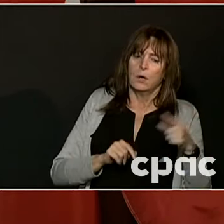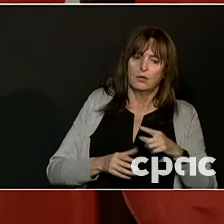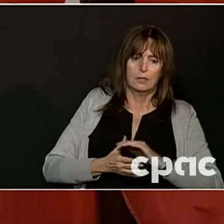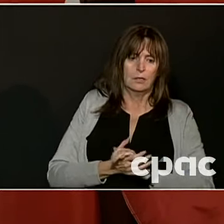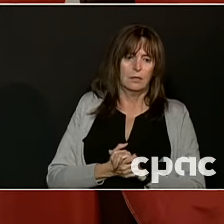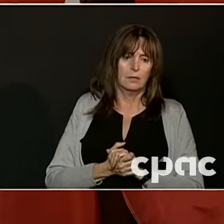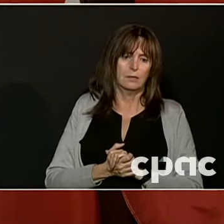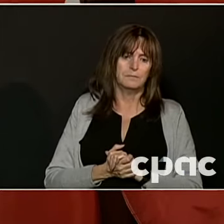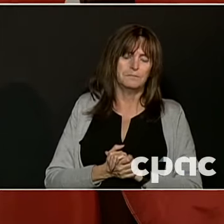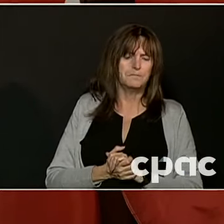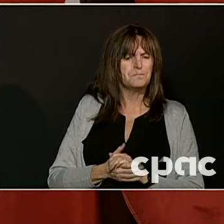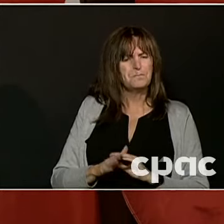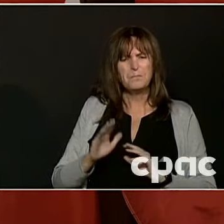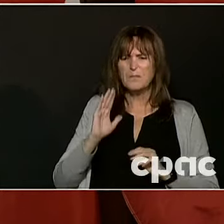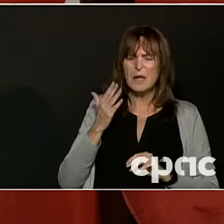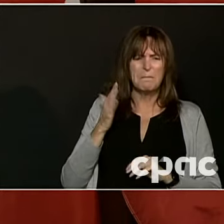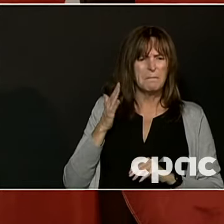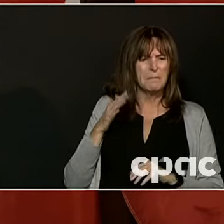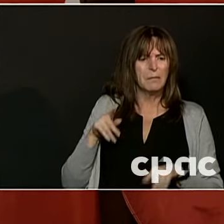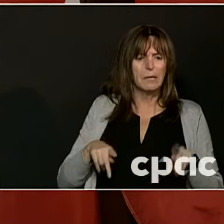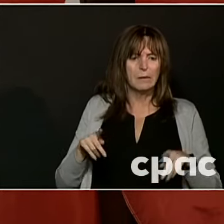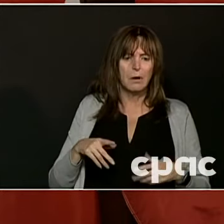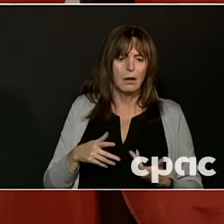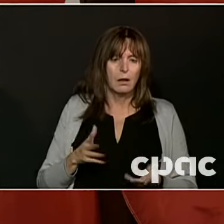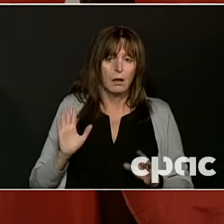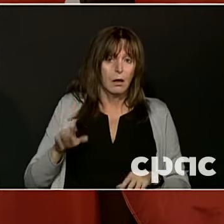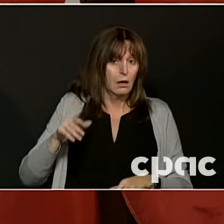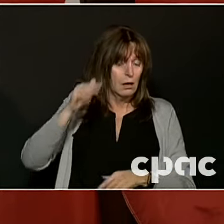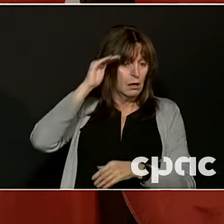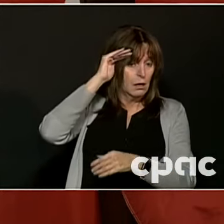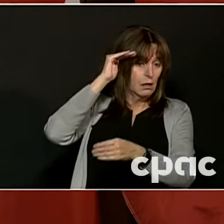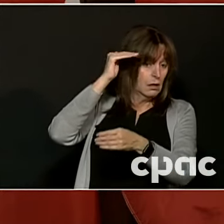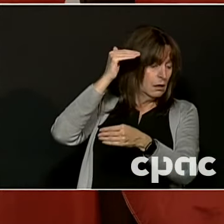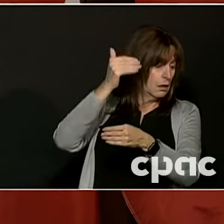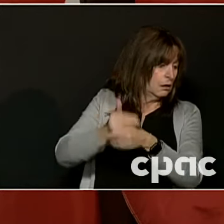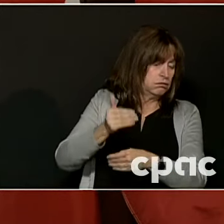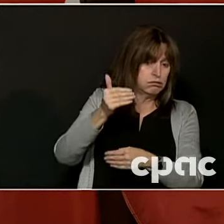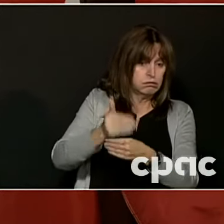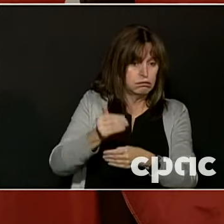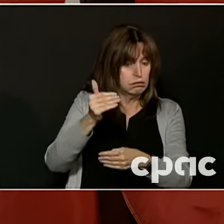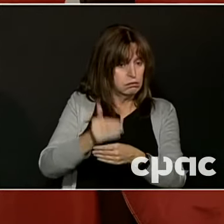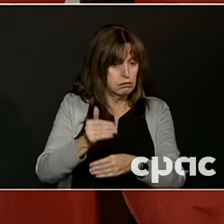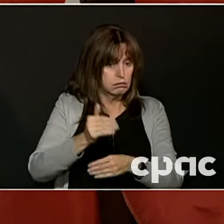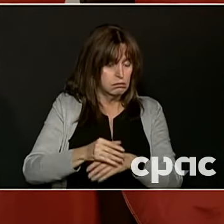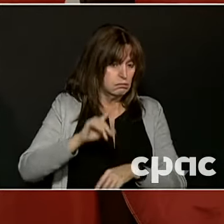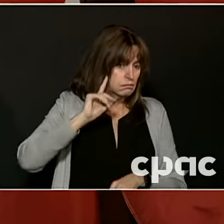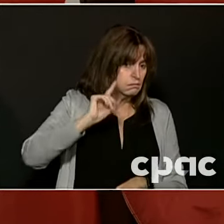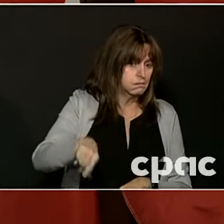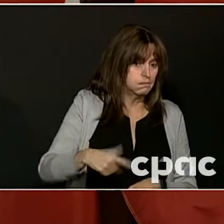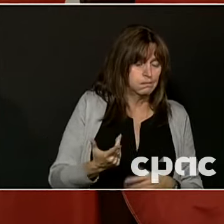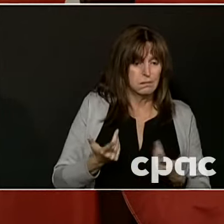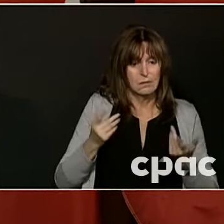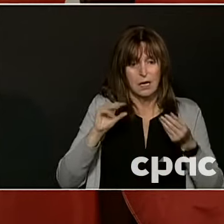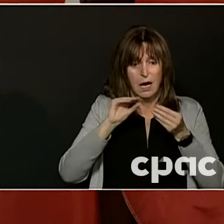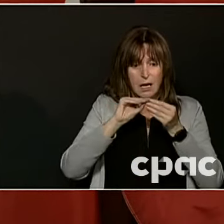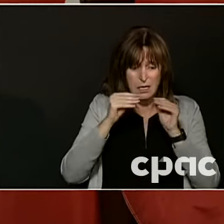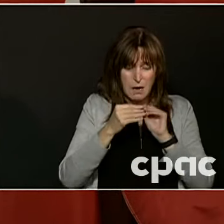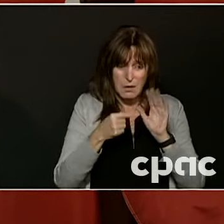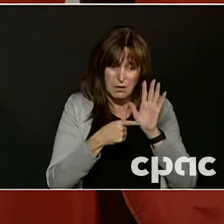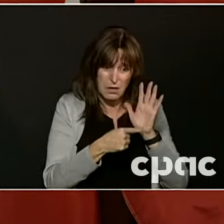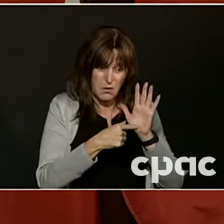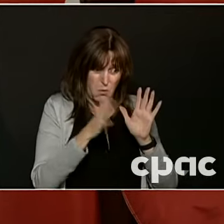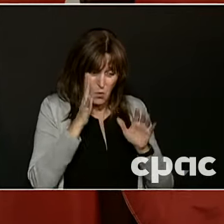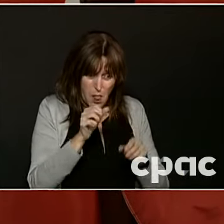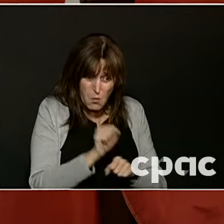it's questionable whether telling them these numbers is going to work. At what point do you think the province is going to